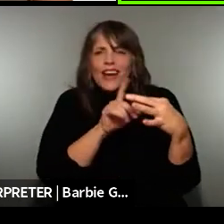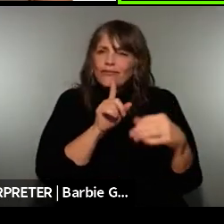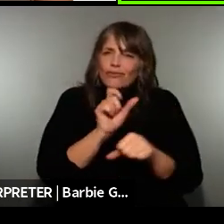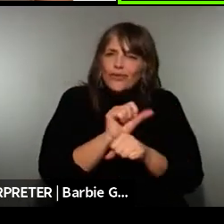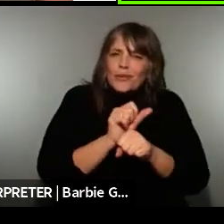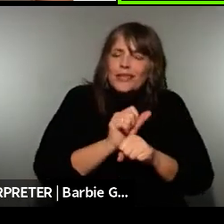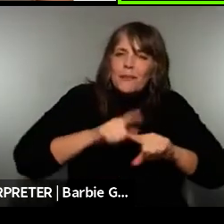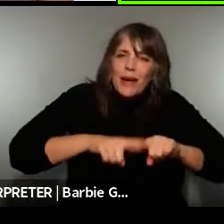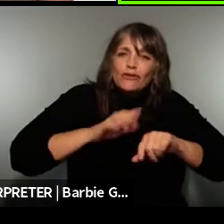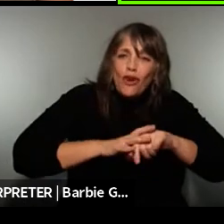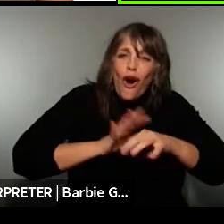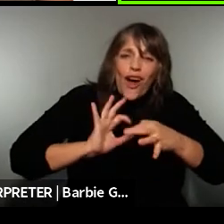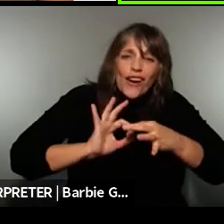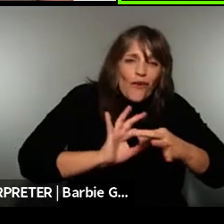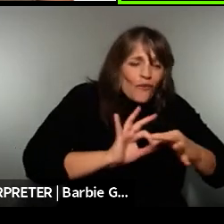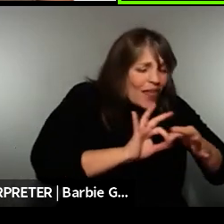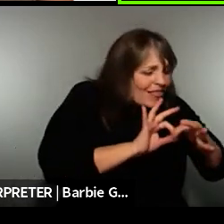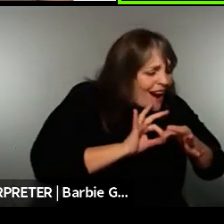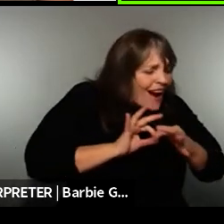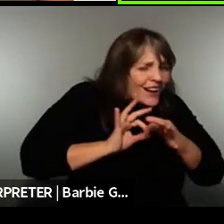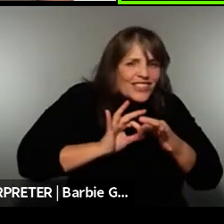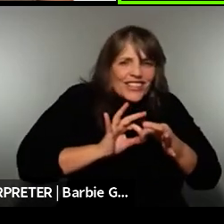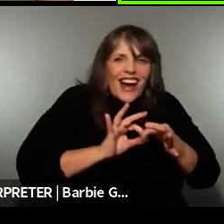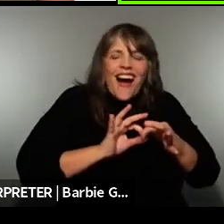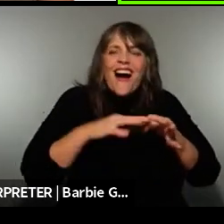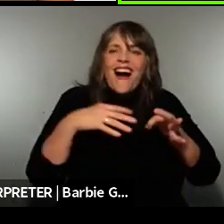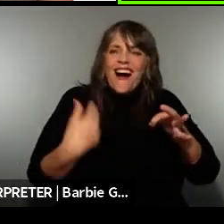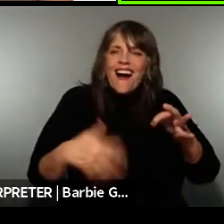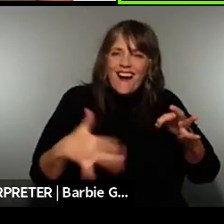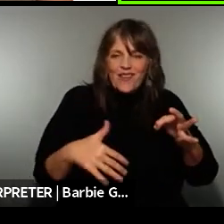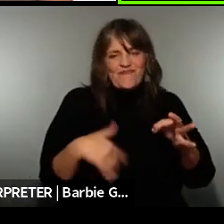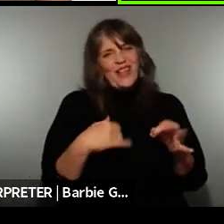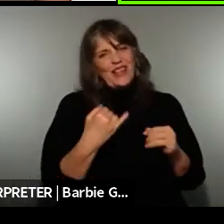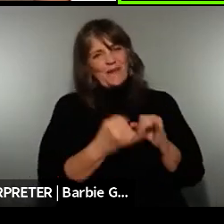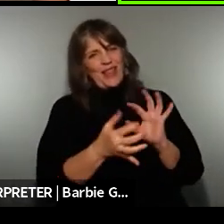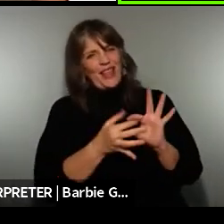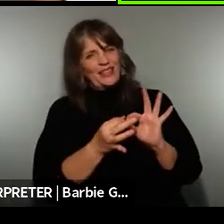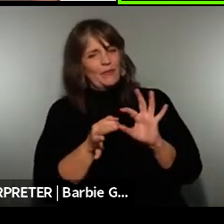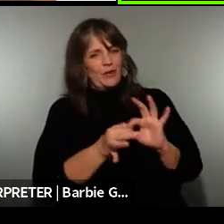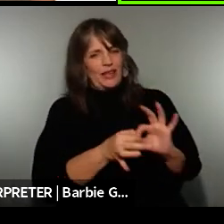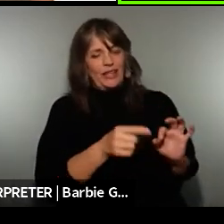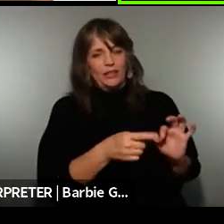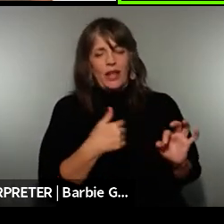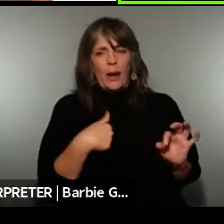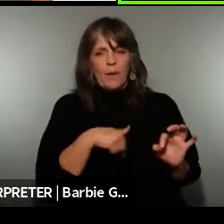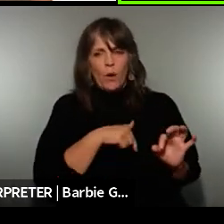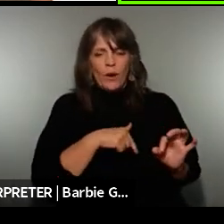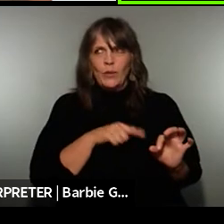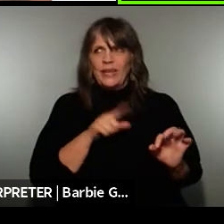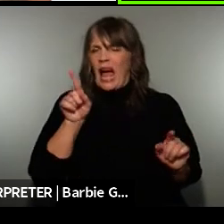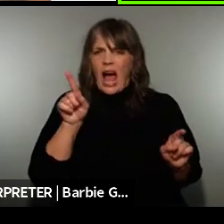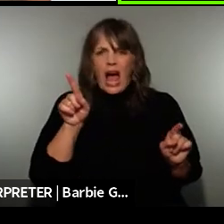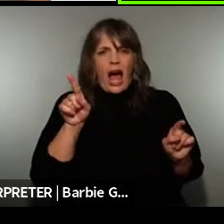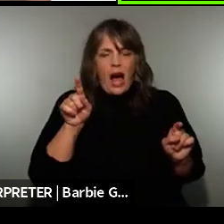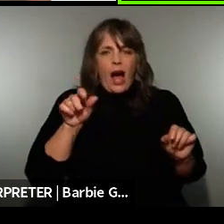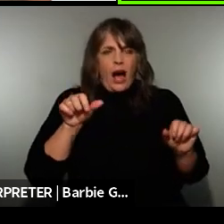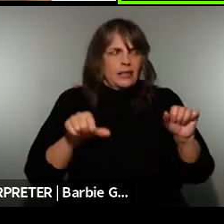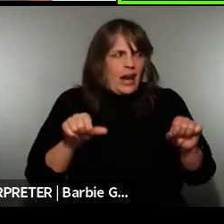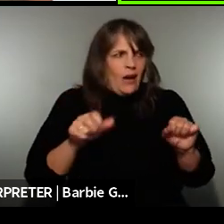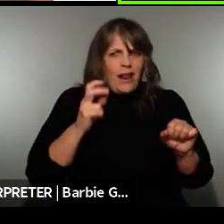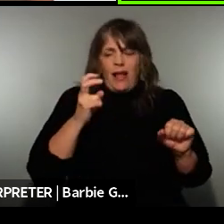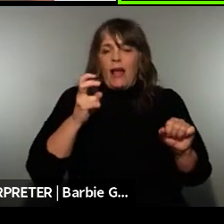Anyway, and the last thing I'll say about there is, as we're like grappling with those doubts, we can point to